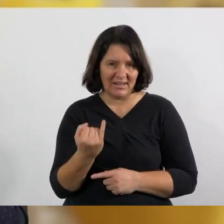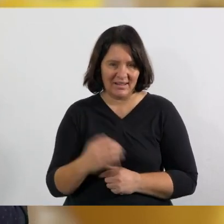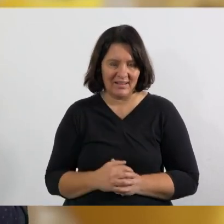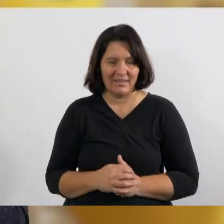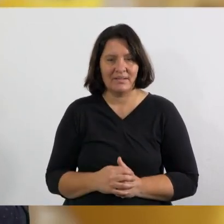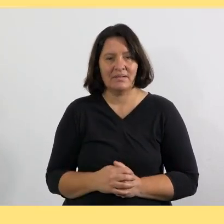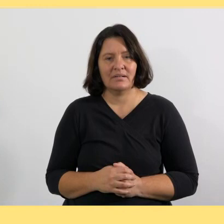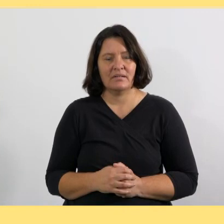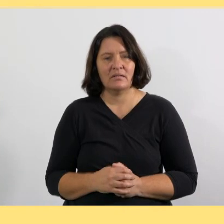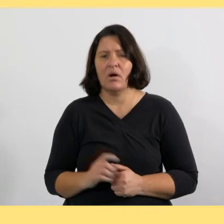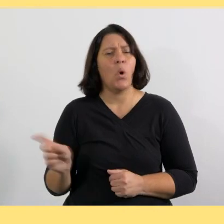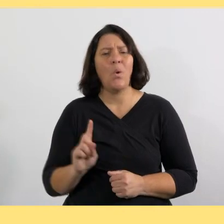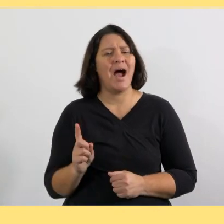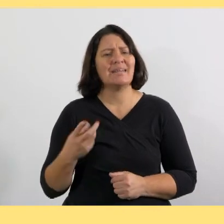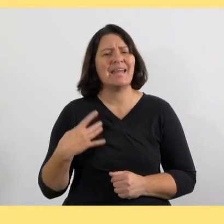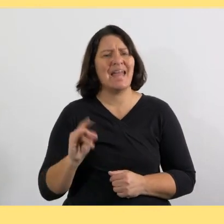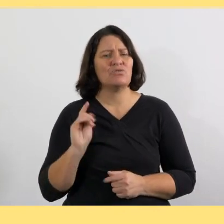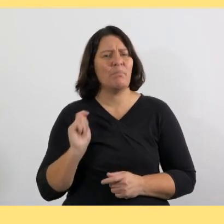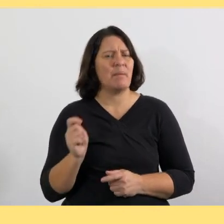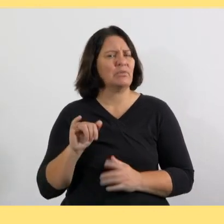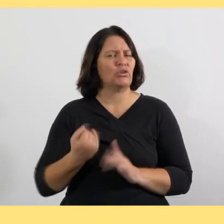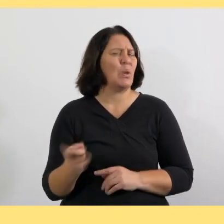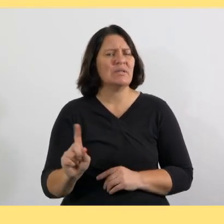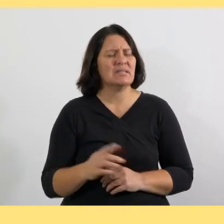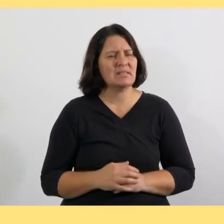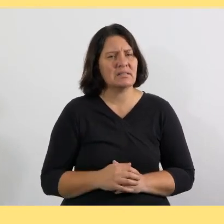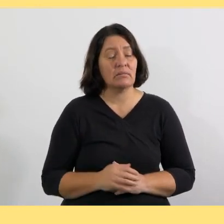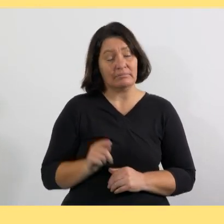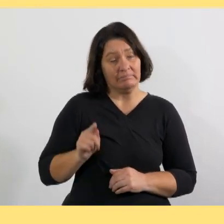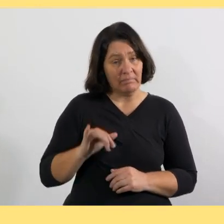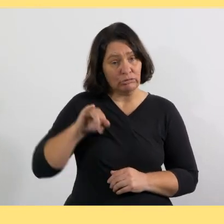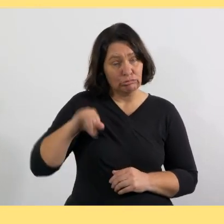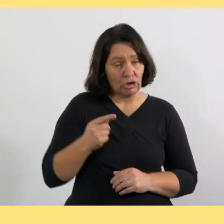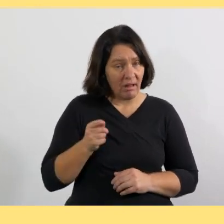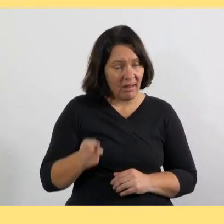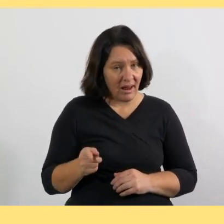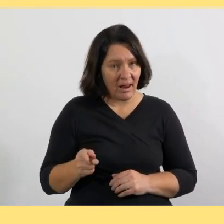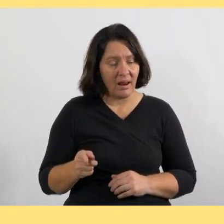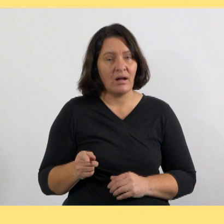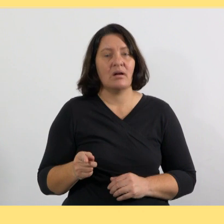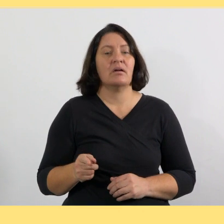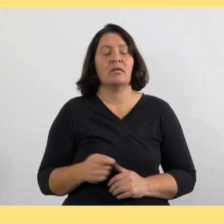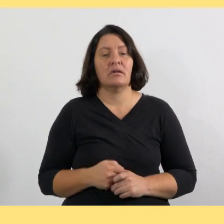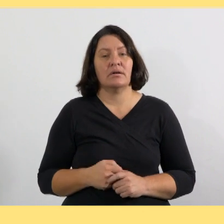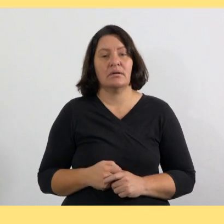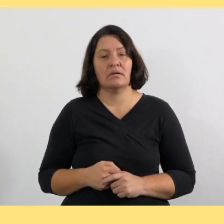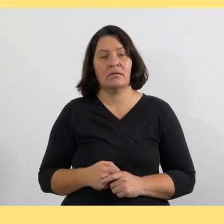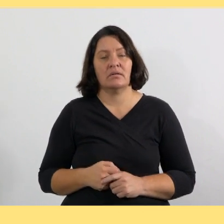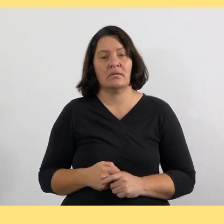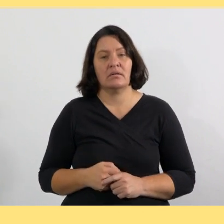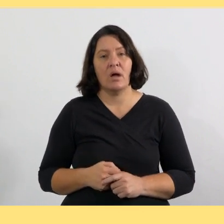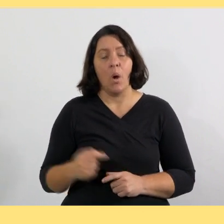journal. What is the cash payments journal? This is a journal in which all